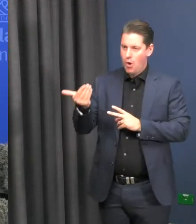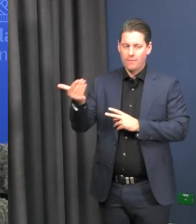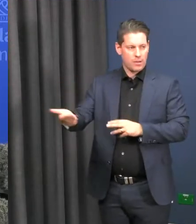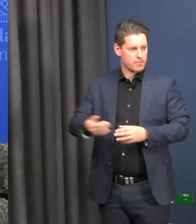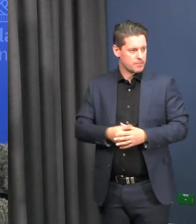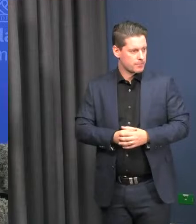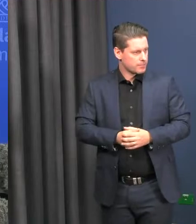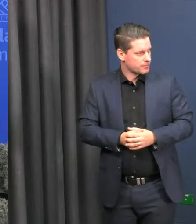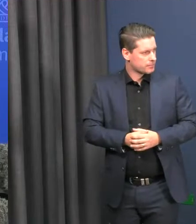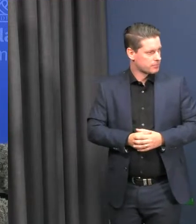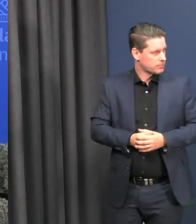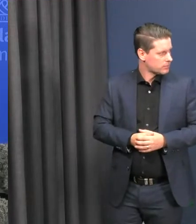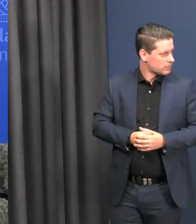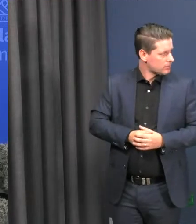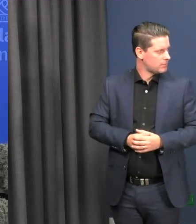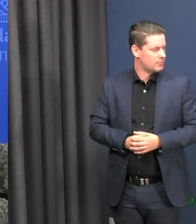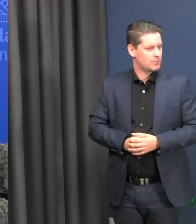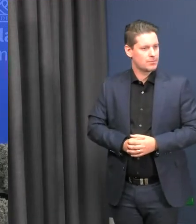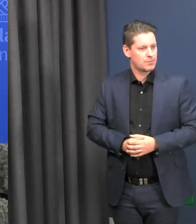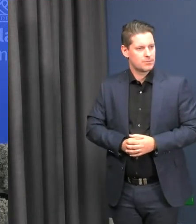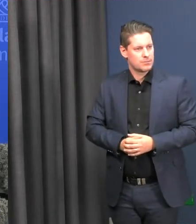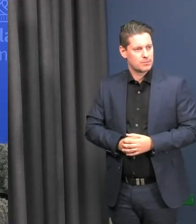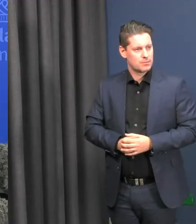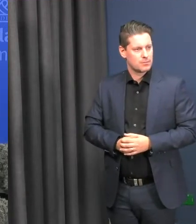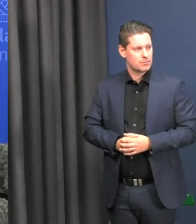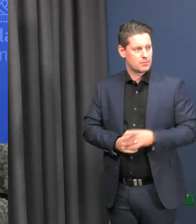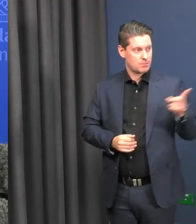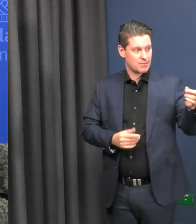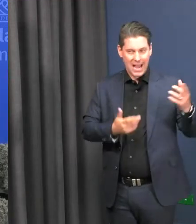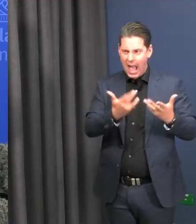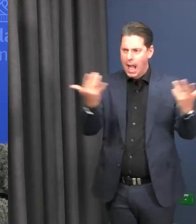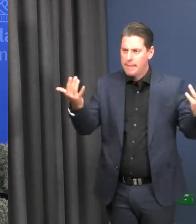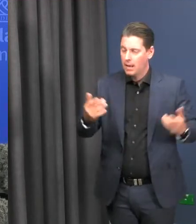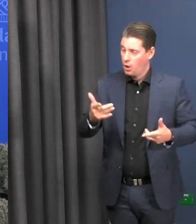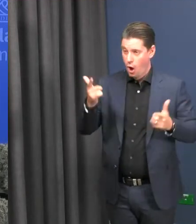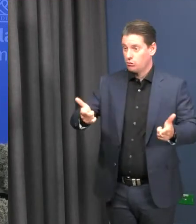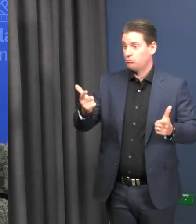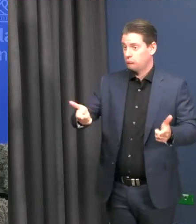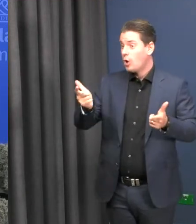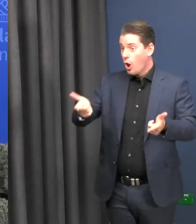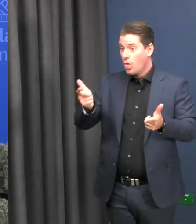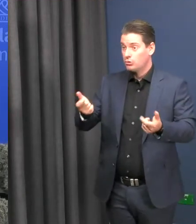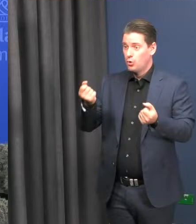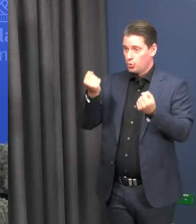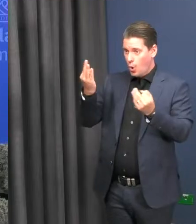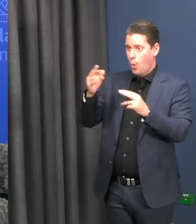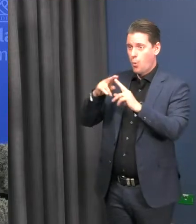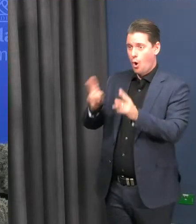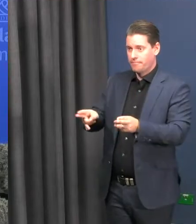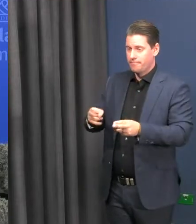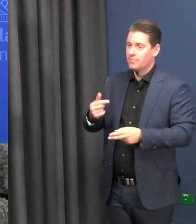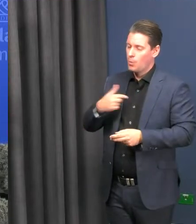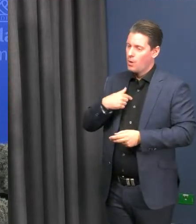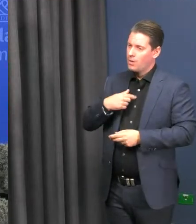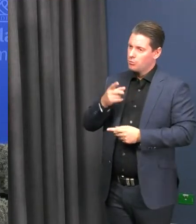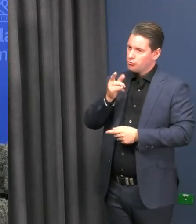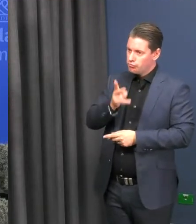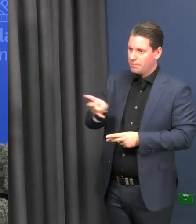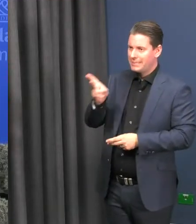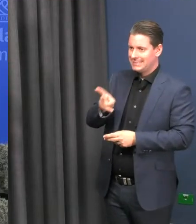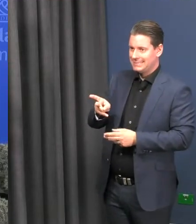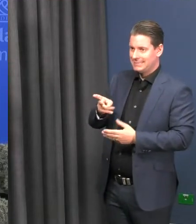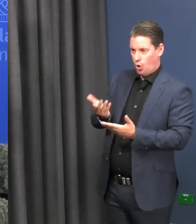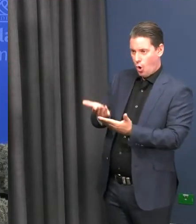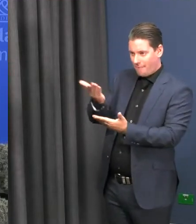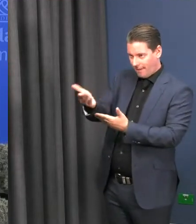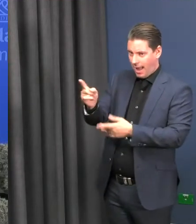said no? Well, the answer is quite a few, and that's why we have to keep going back and redoubling our efforts. And this morning